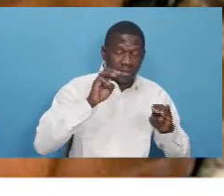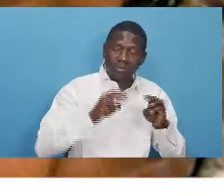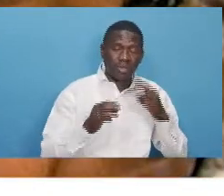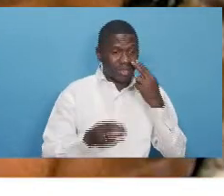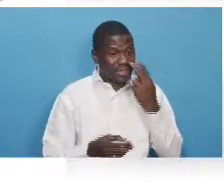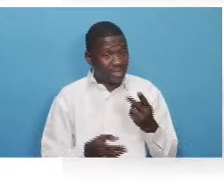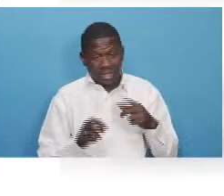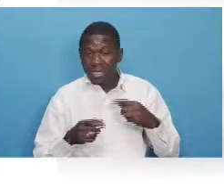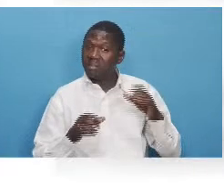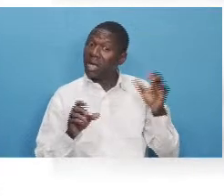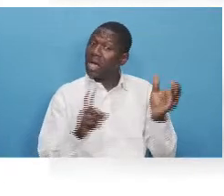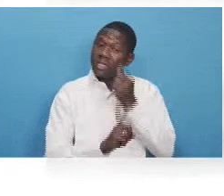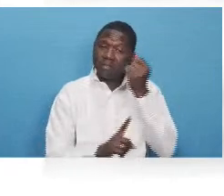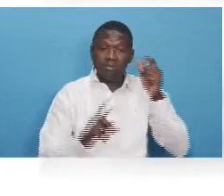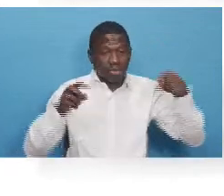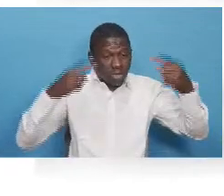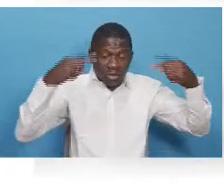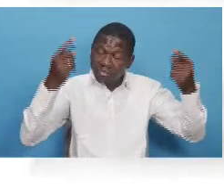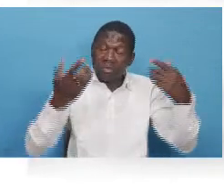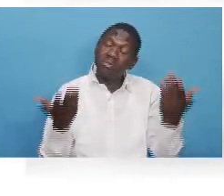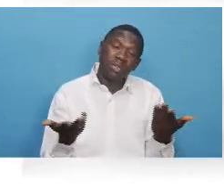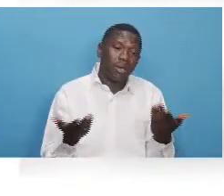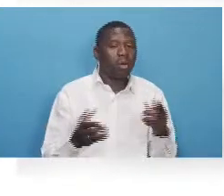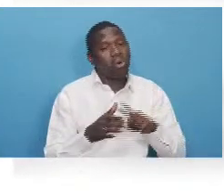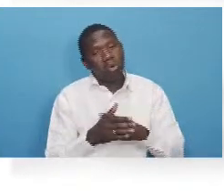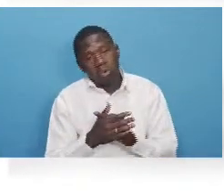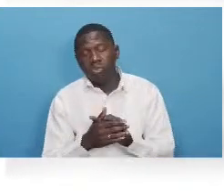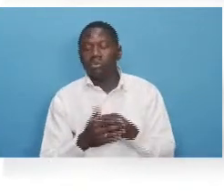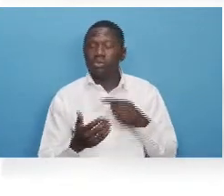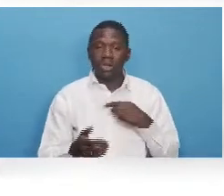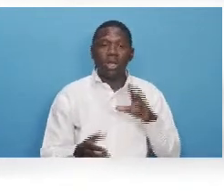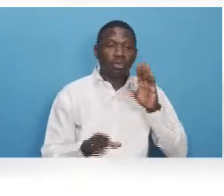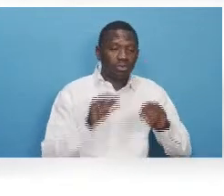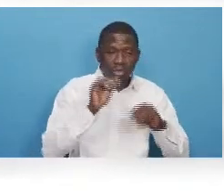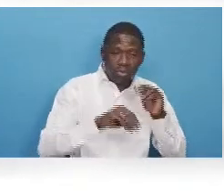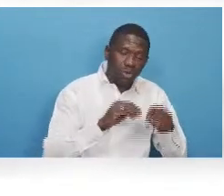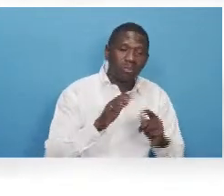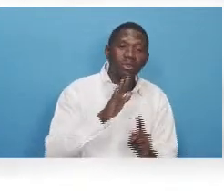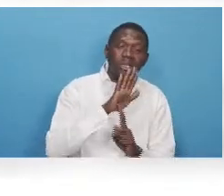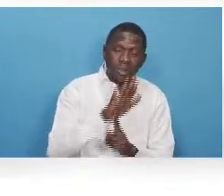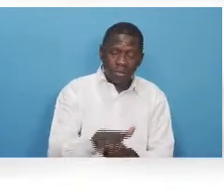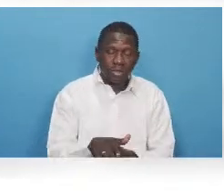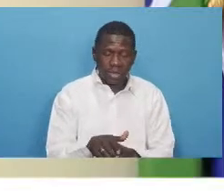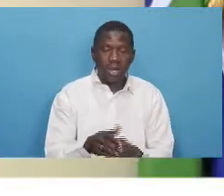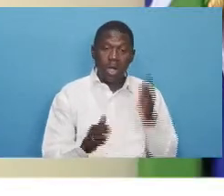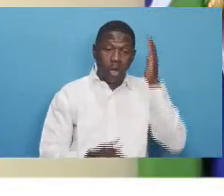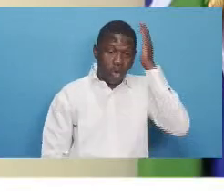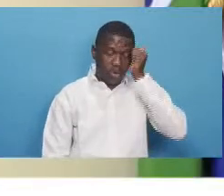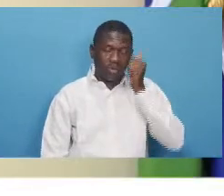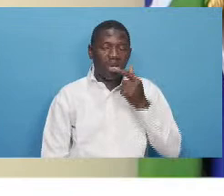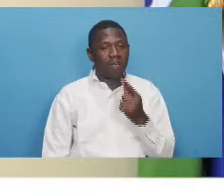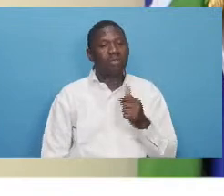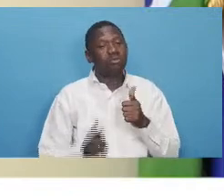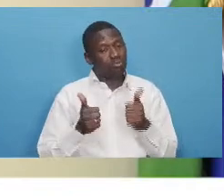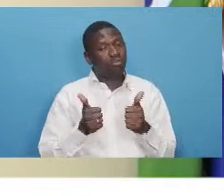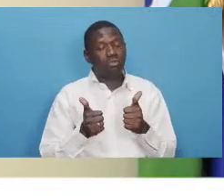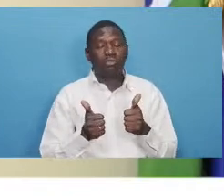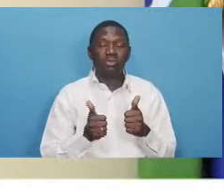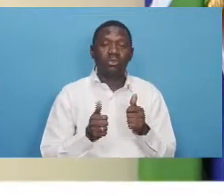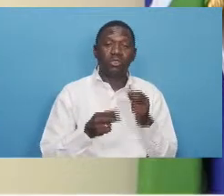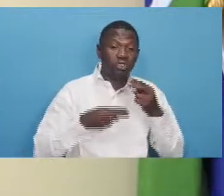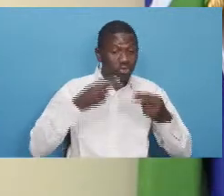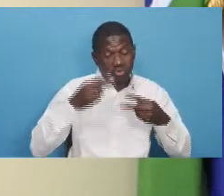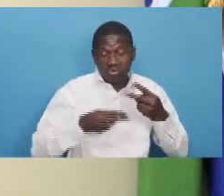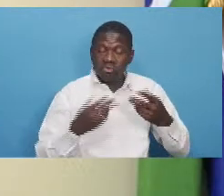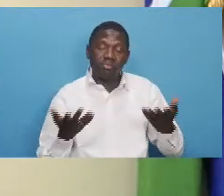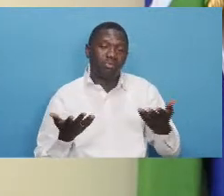achieved successfully. We are doing some surveillance activities. I hope we'll get good news. But if necessary, also